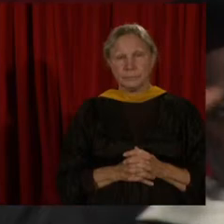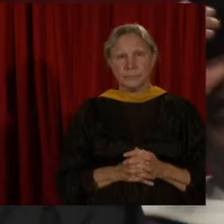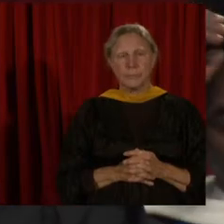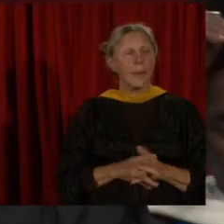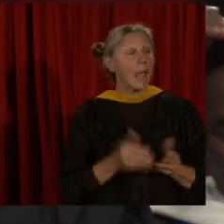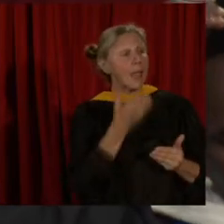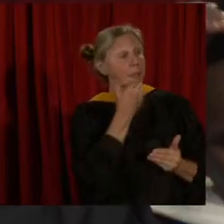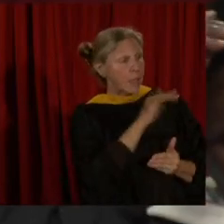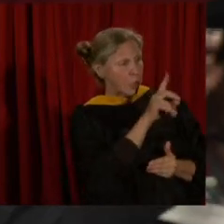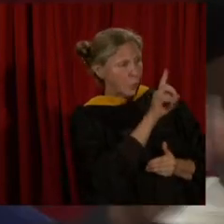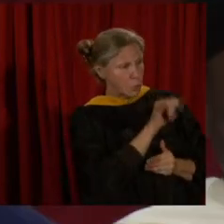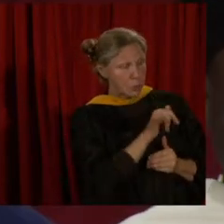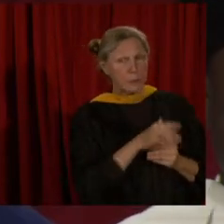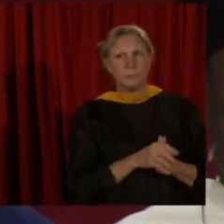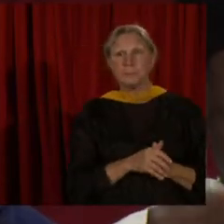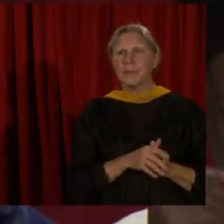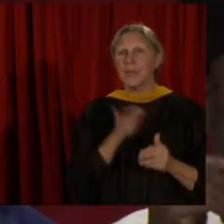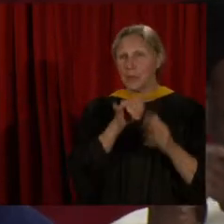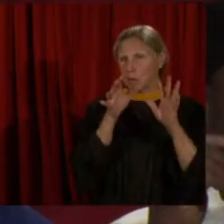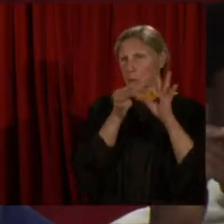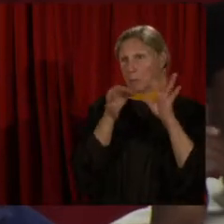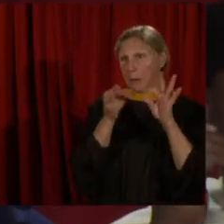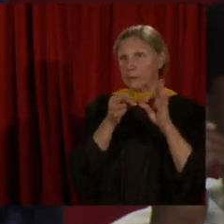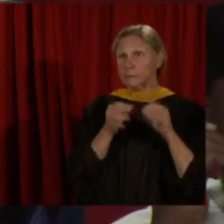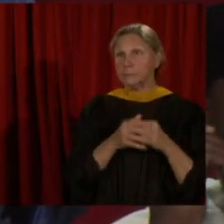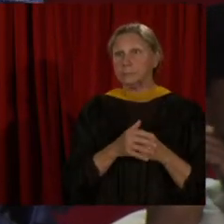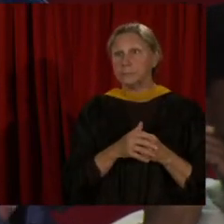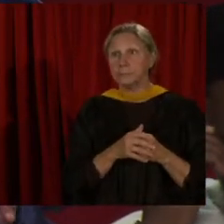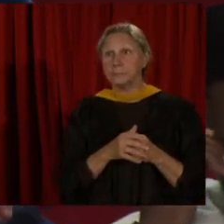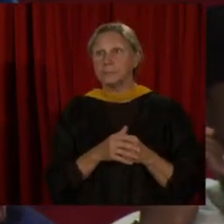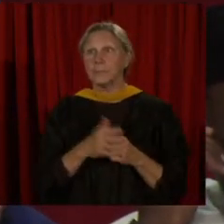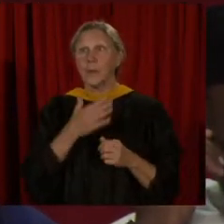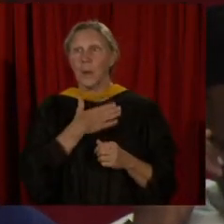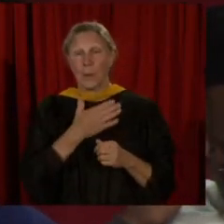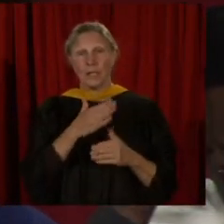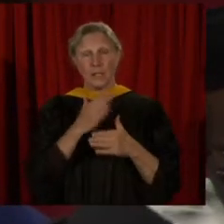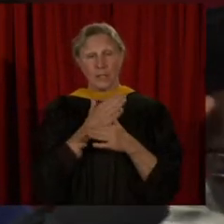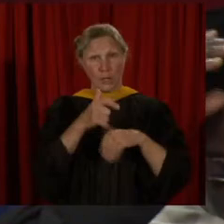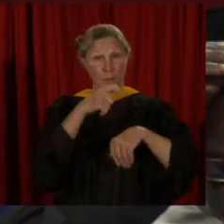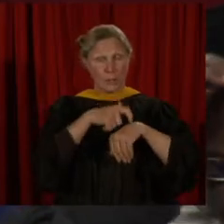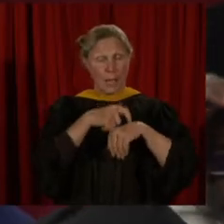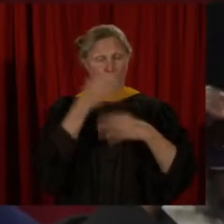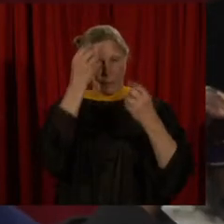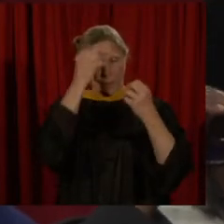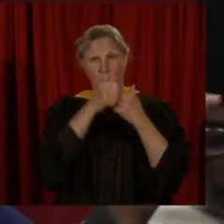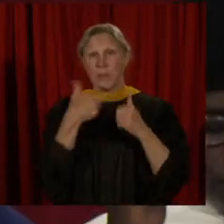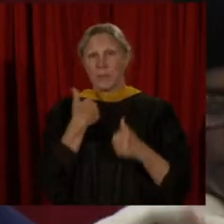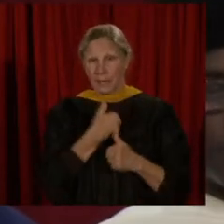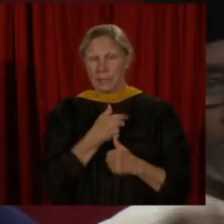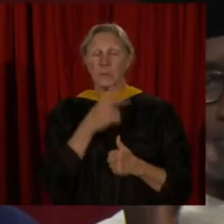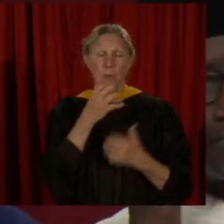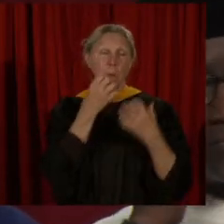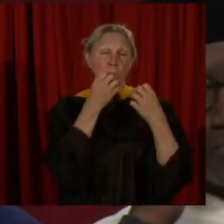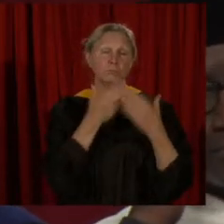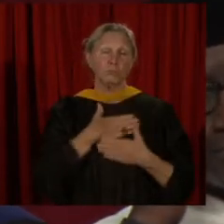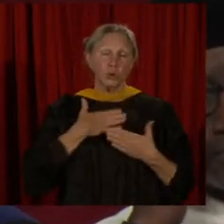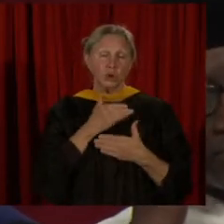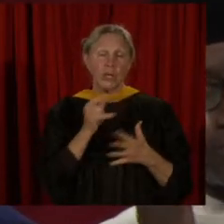Thank you, Judy, for your remarks. Your willingness to share your time and thoughts with us is deeply